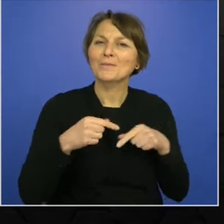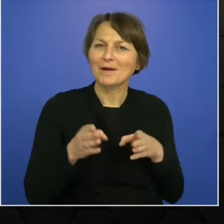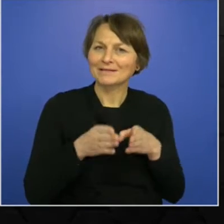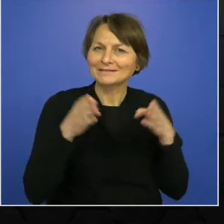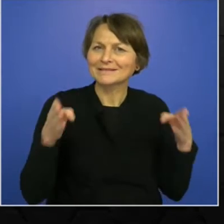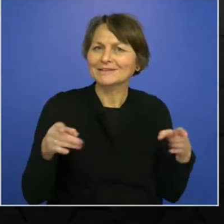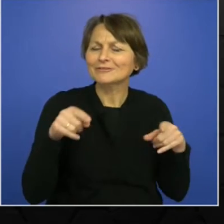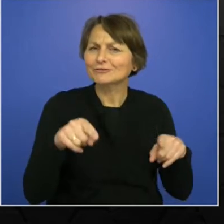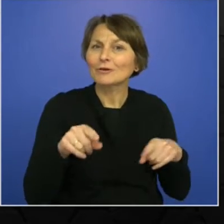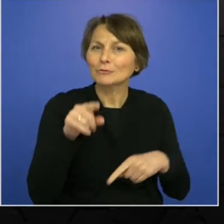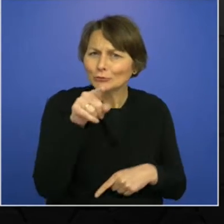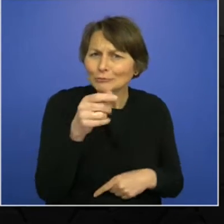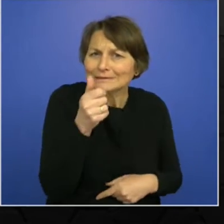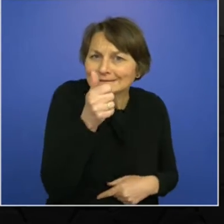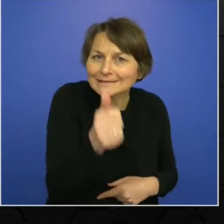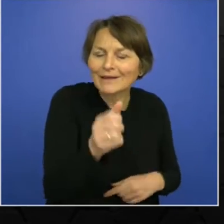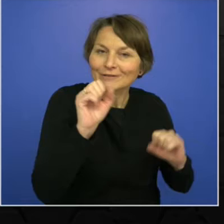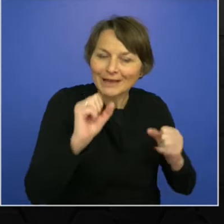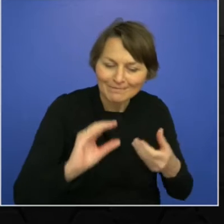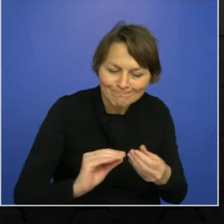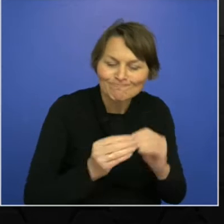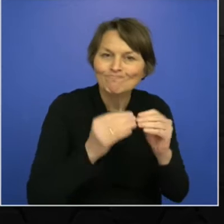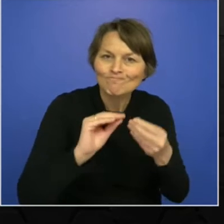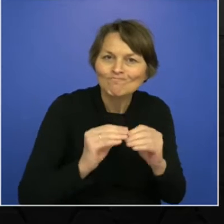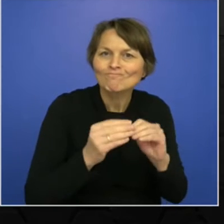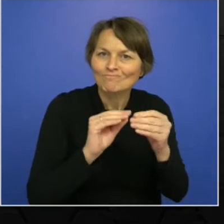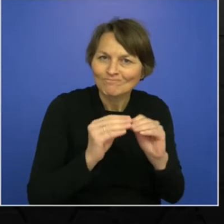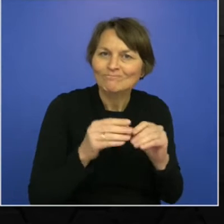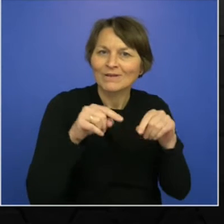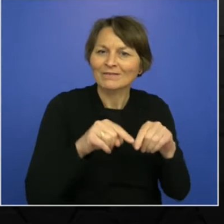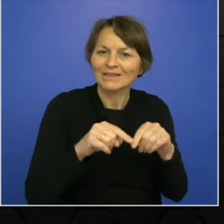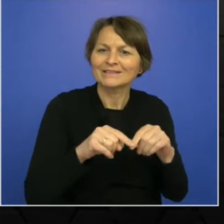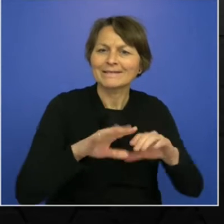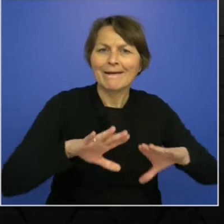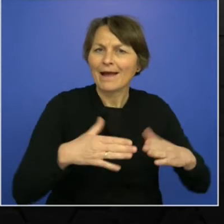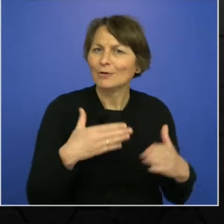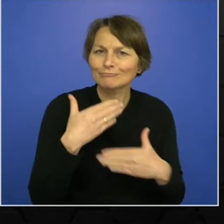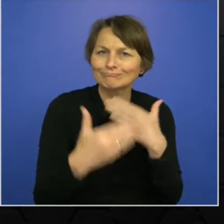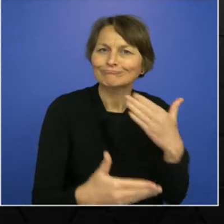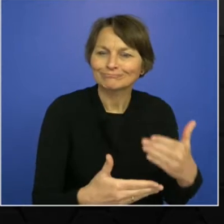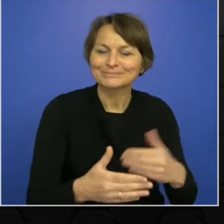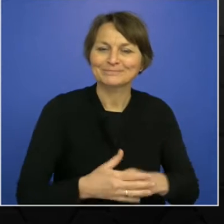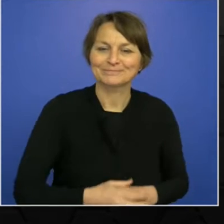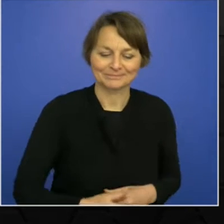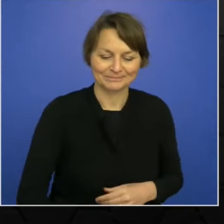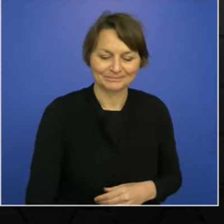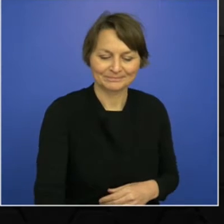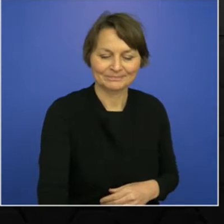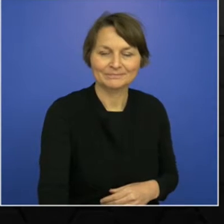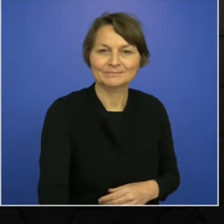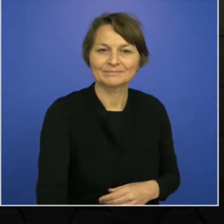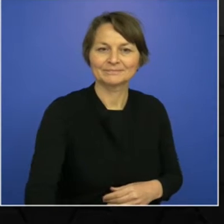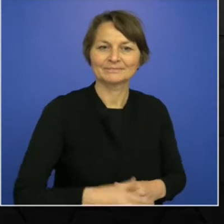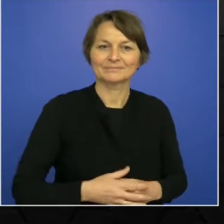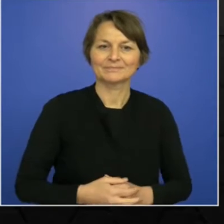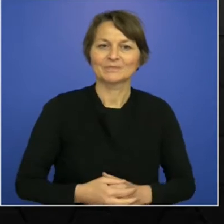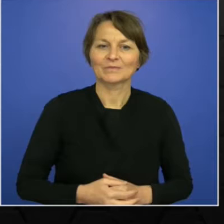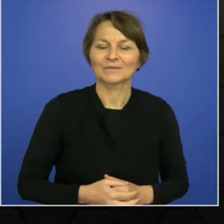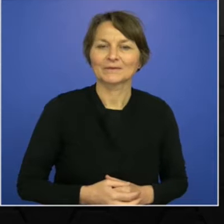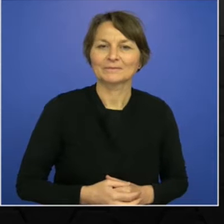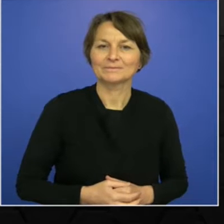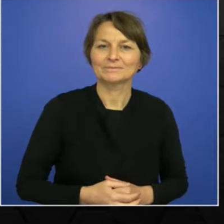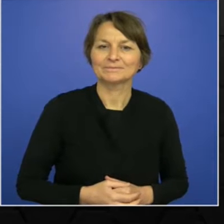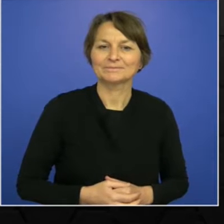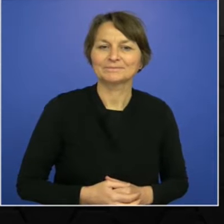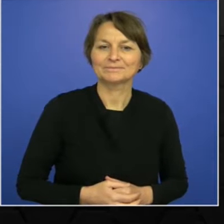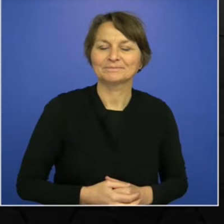first virtual assistant assistant with Azure HealthBot. These are just what I just told you about, and